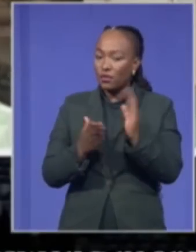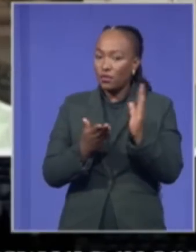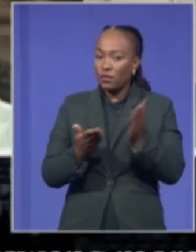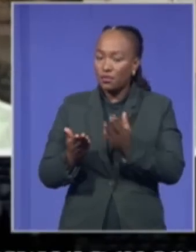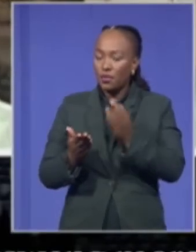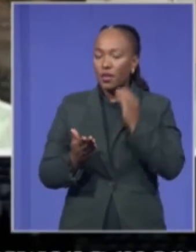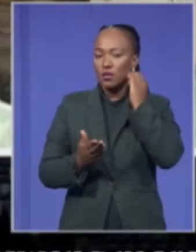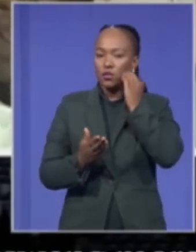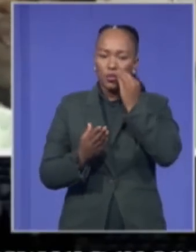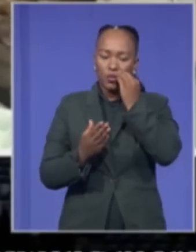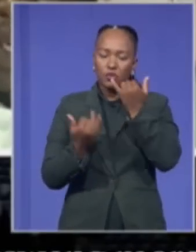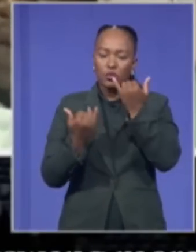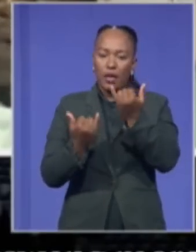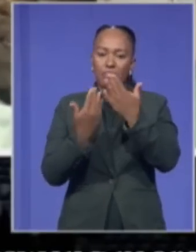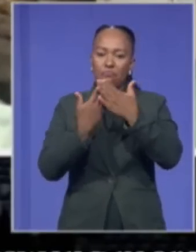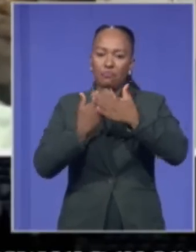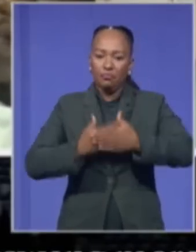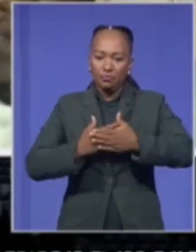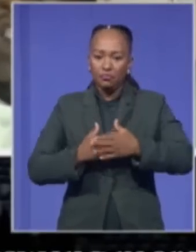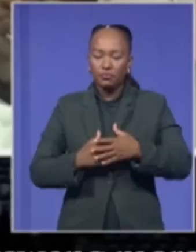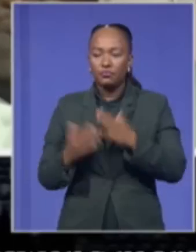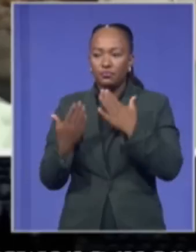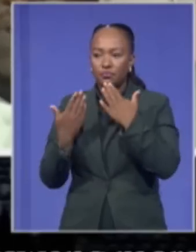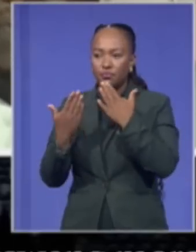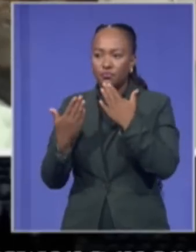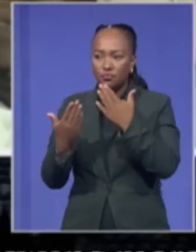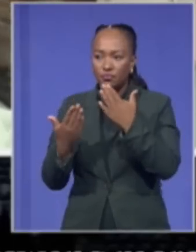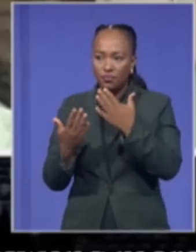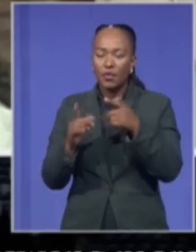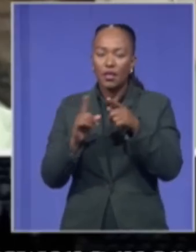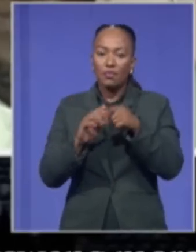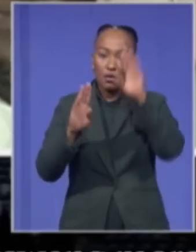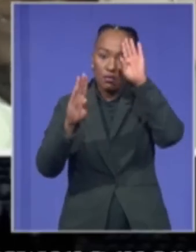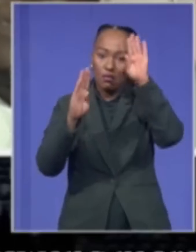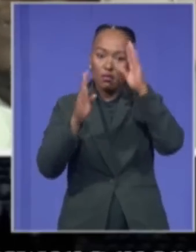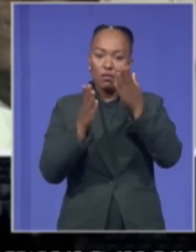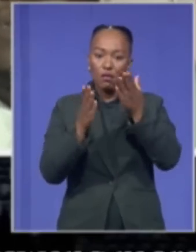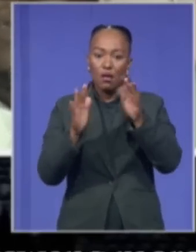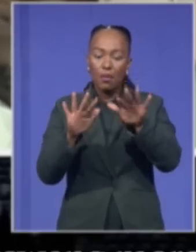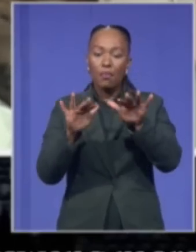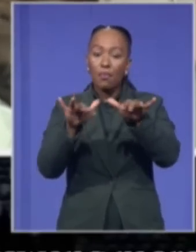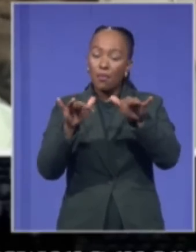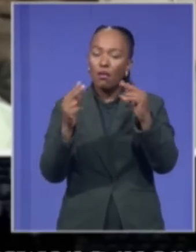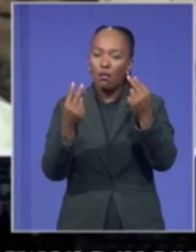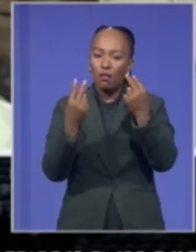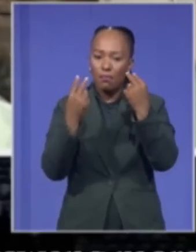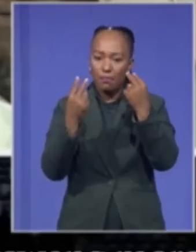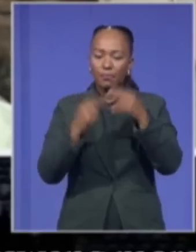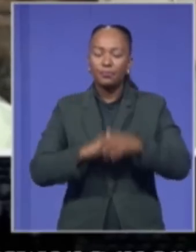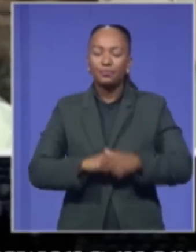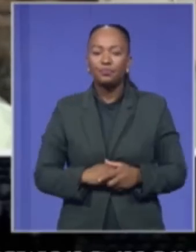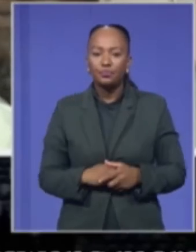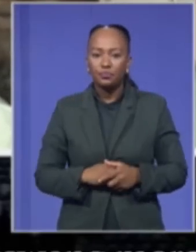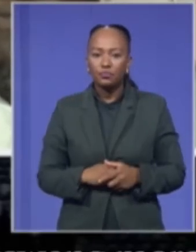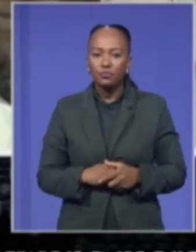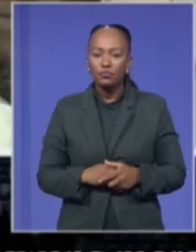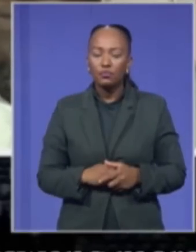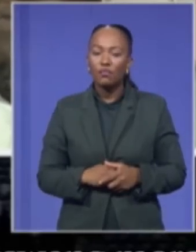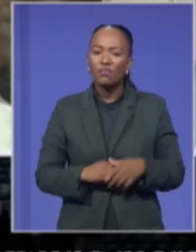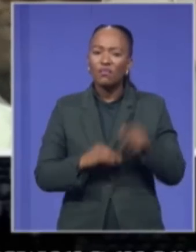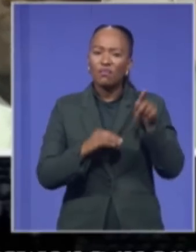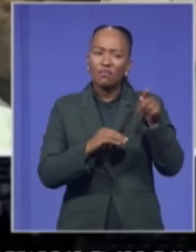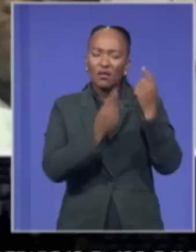ena. Ke a leboga ke be ke dumedishele ba bobe. Re a leboha ntate ho kgutlisetswa morao ha ditekanyetso